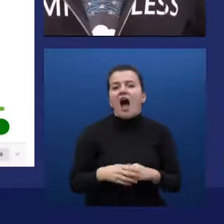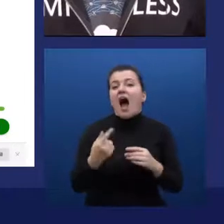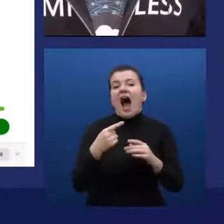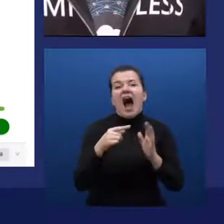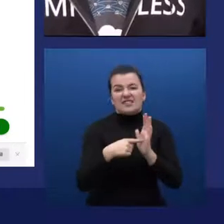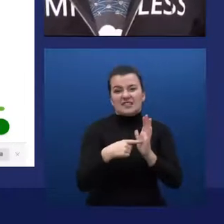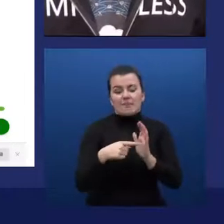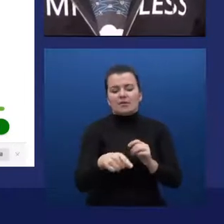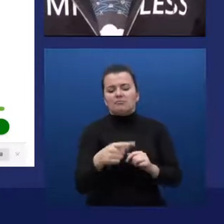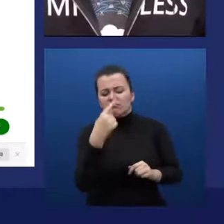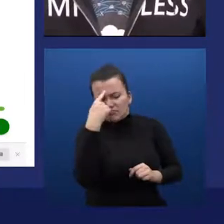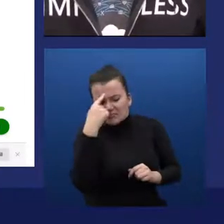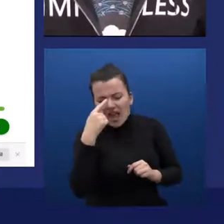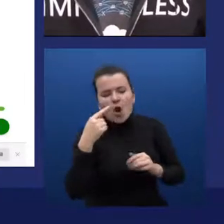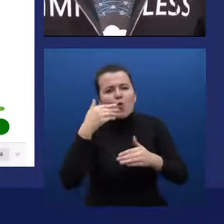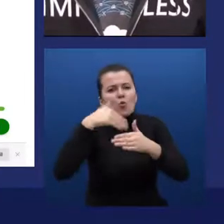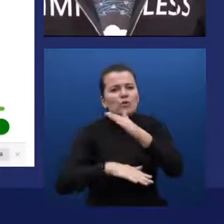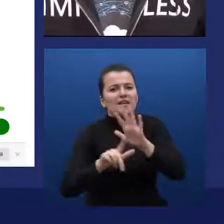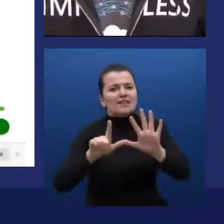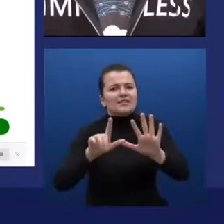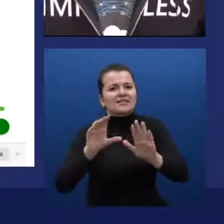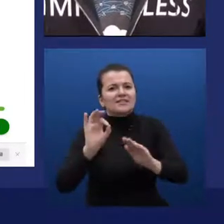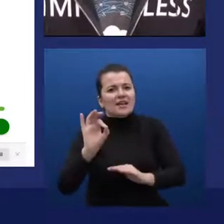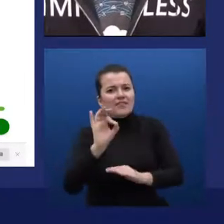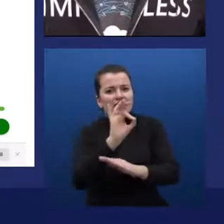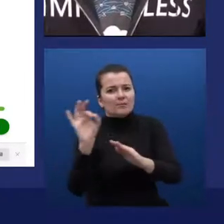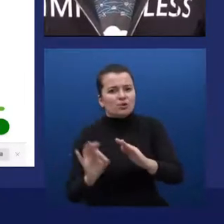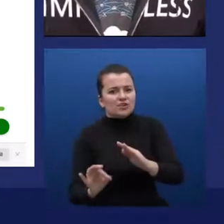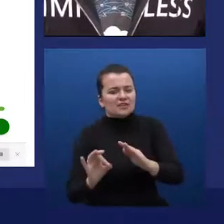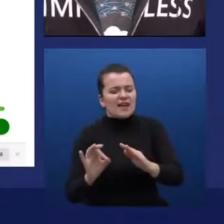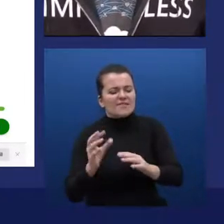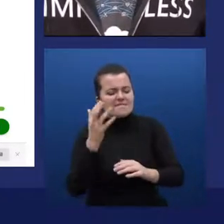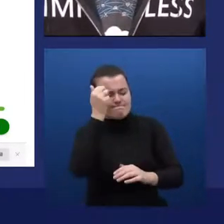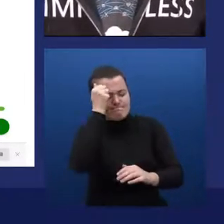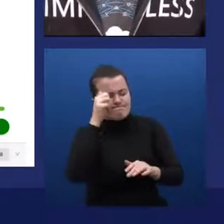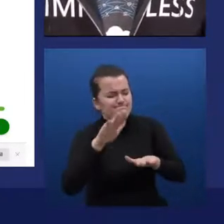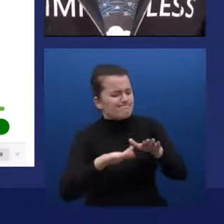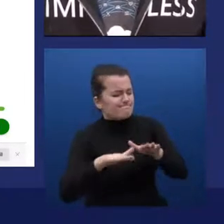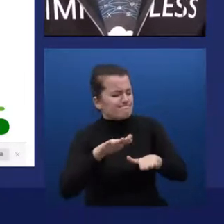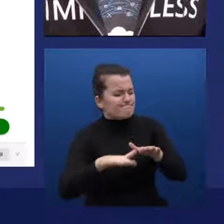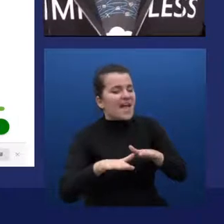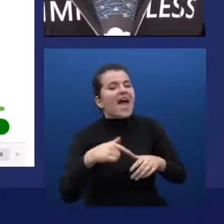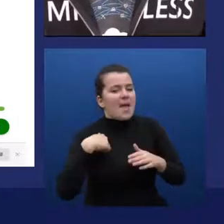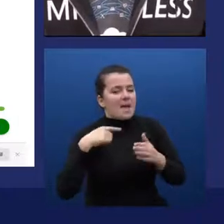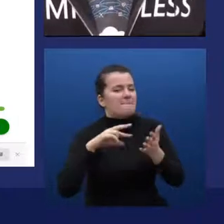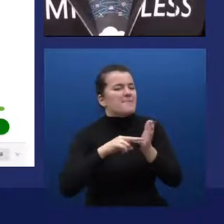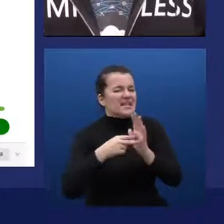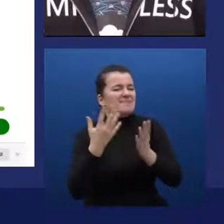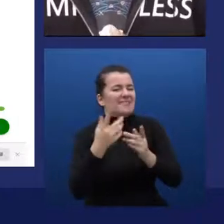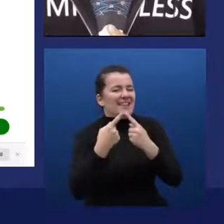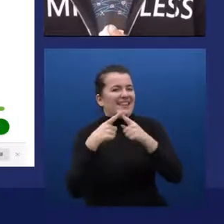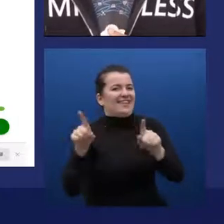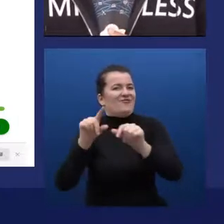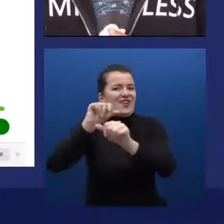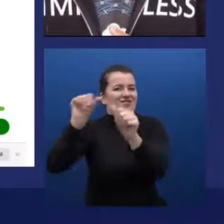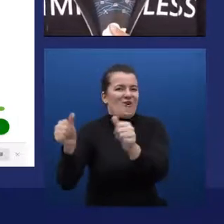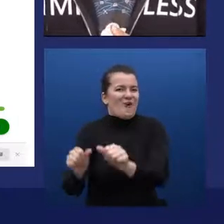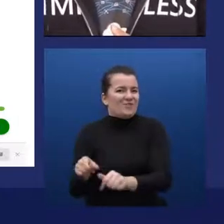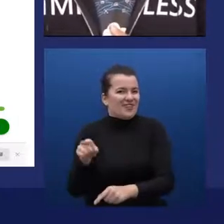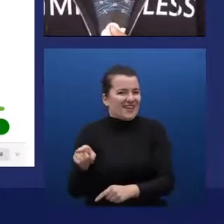on the object that you're looking at, it may not be the object that you're looking for. Yeah. So in this case, it's more important to